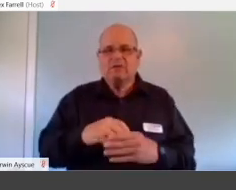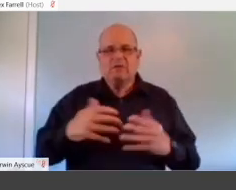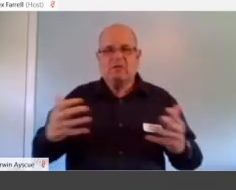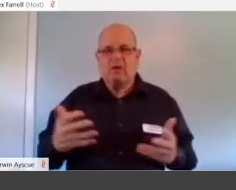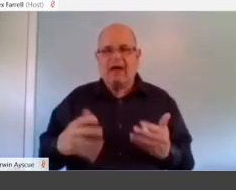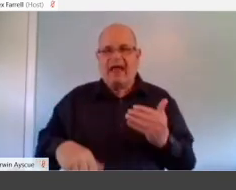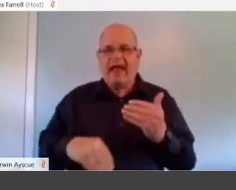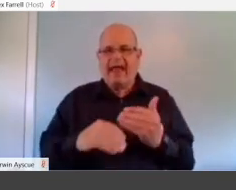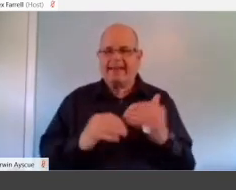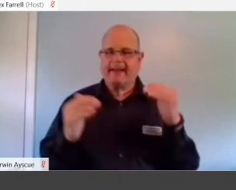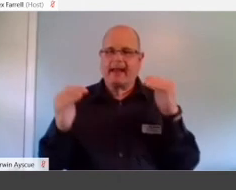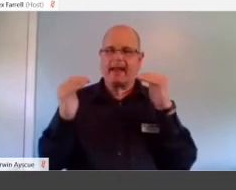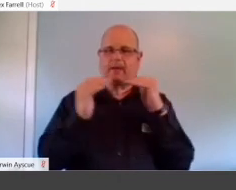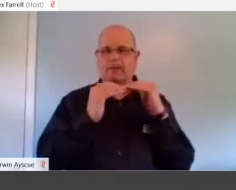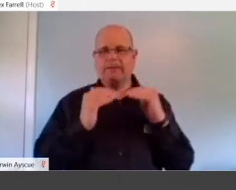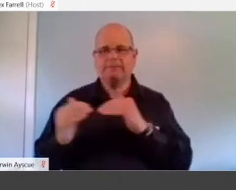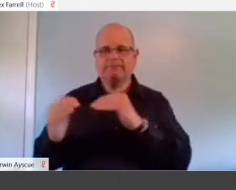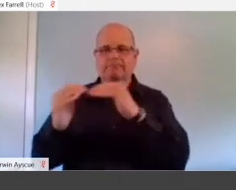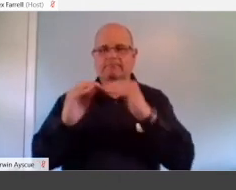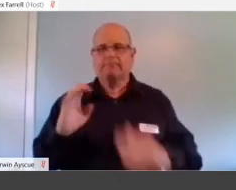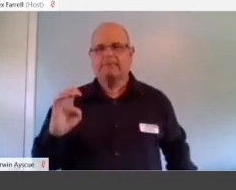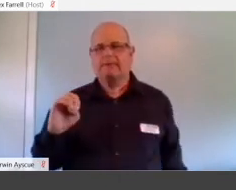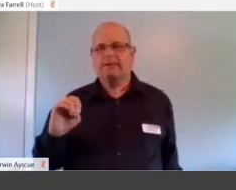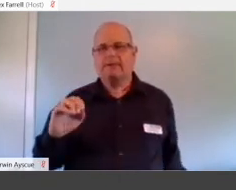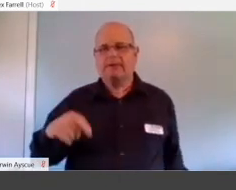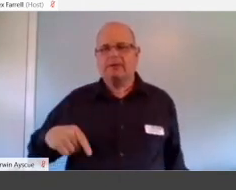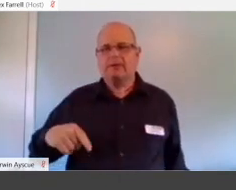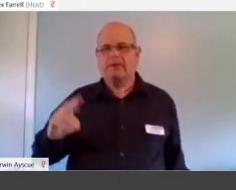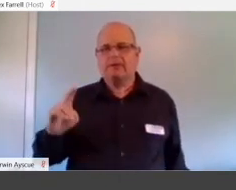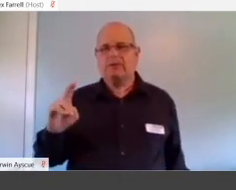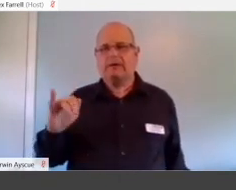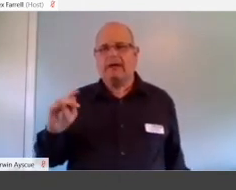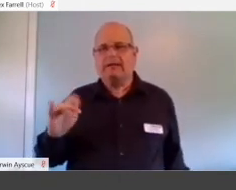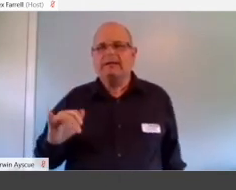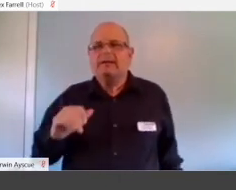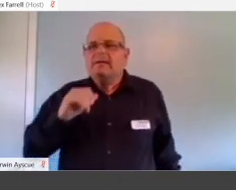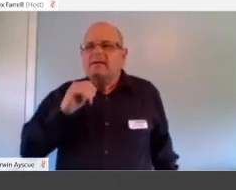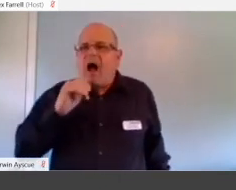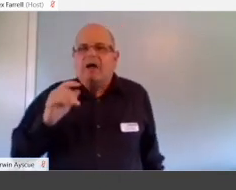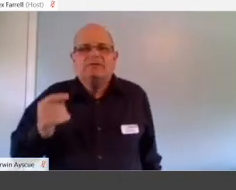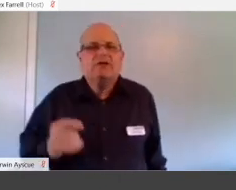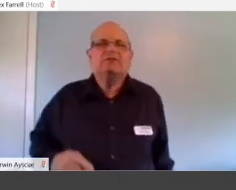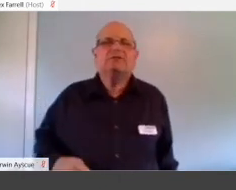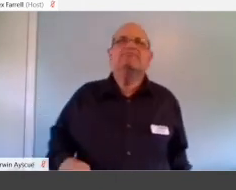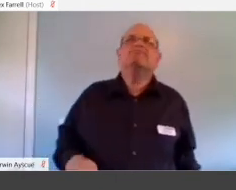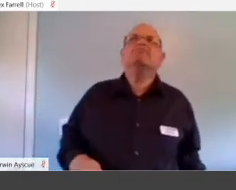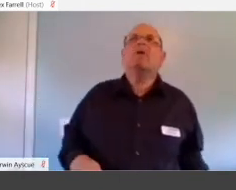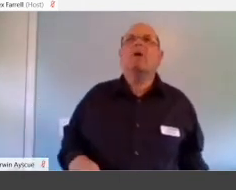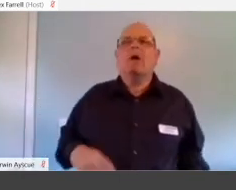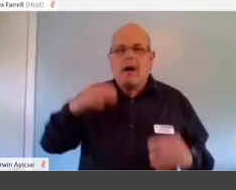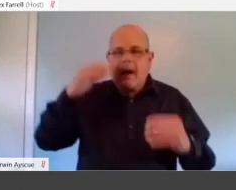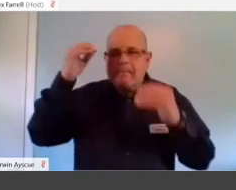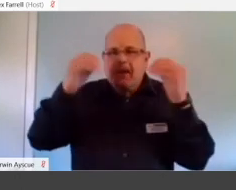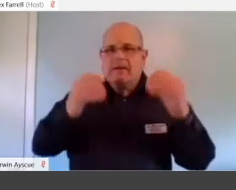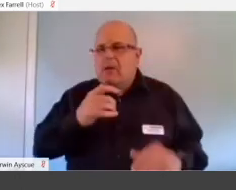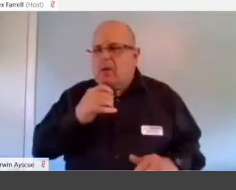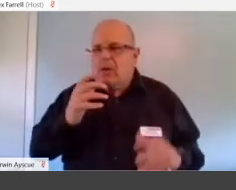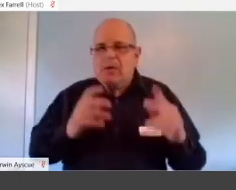adding equity into that, and that it's not just we're going and getting opinions from folks